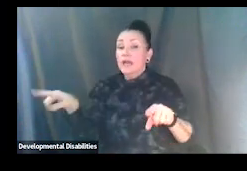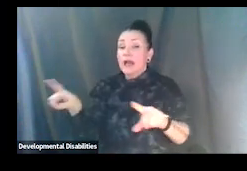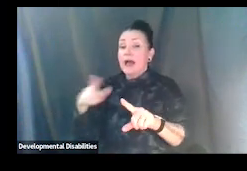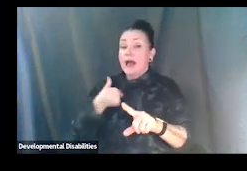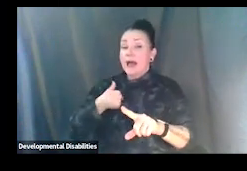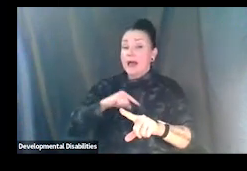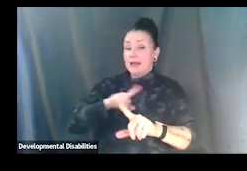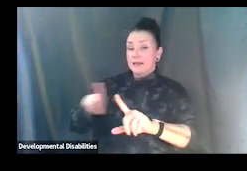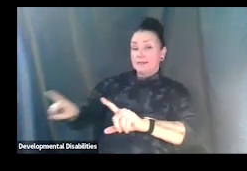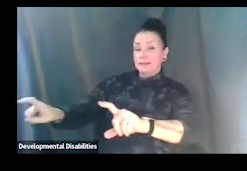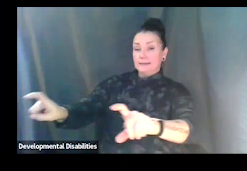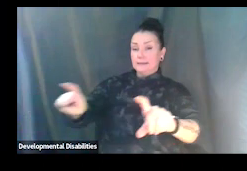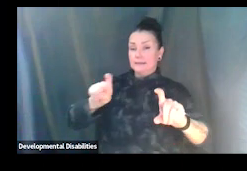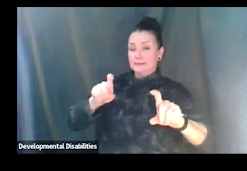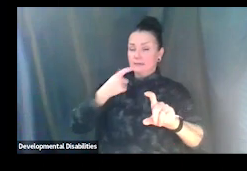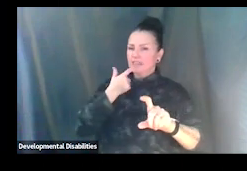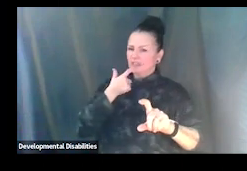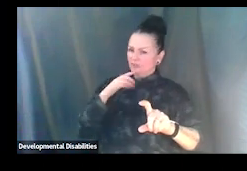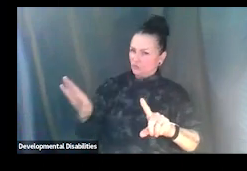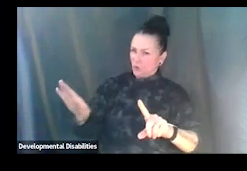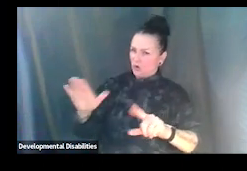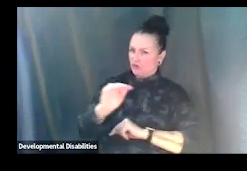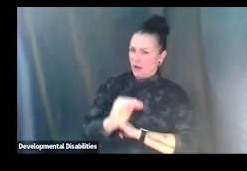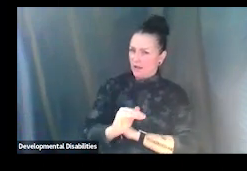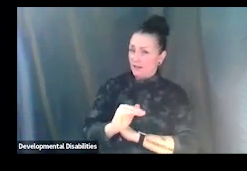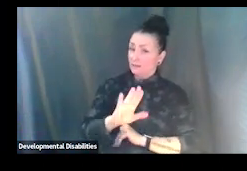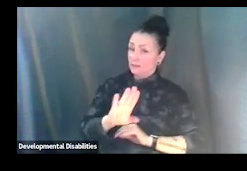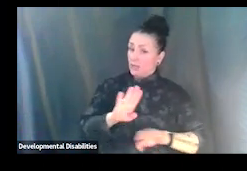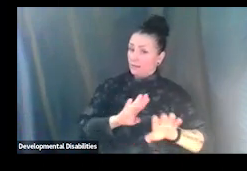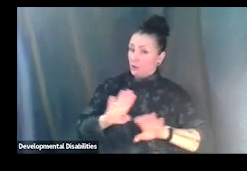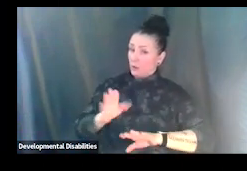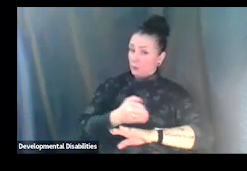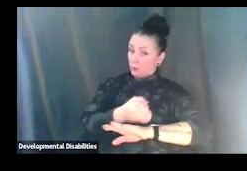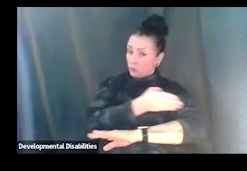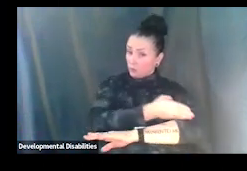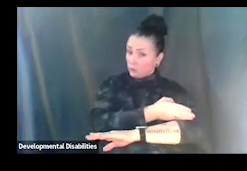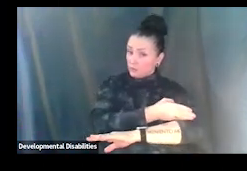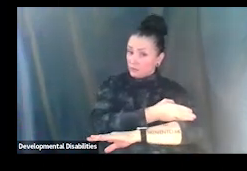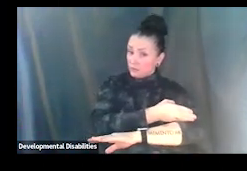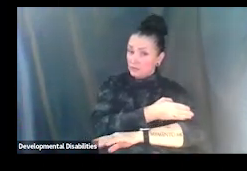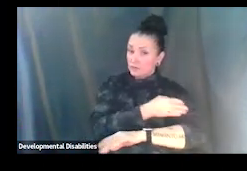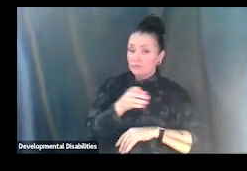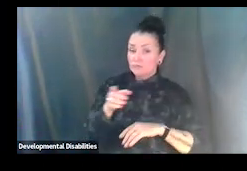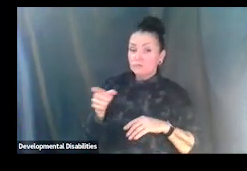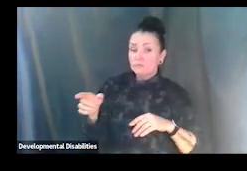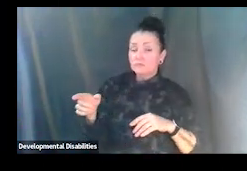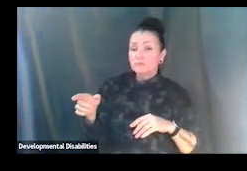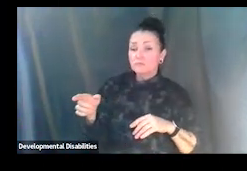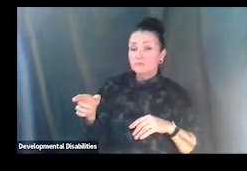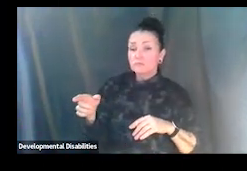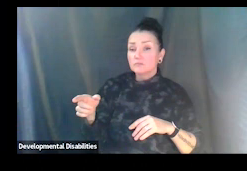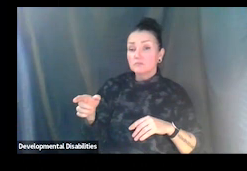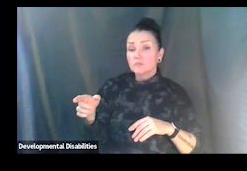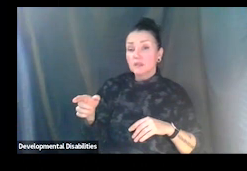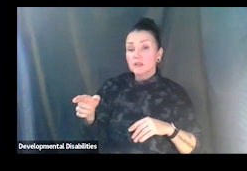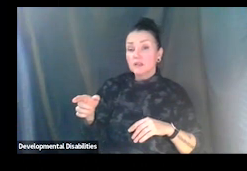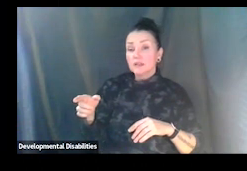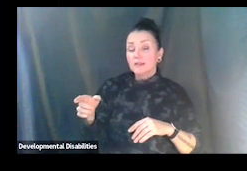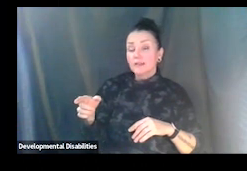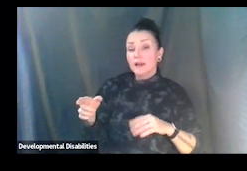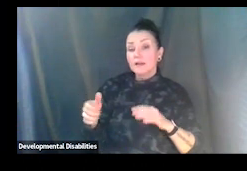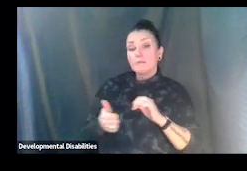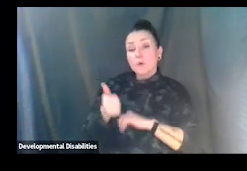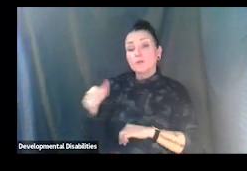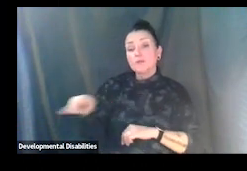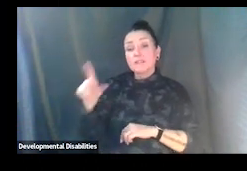study? And a little under 75% of parents and caregivers reported that of people taking risperidone reported that their child's